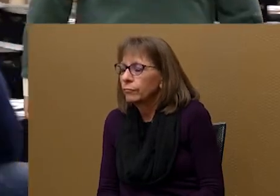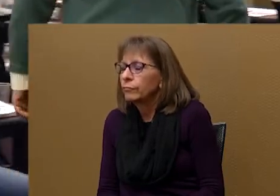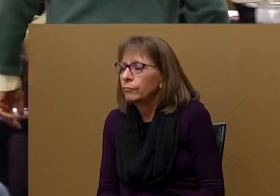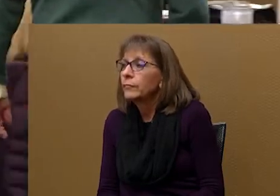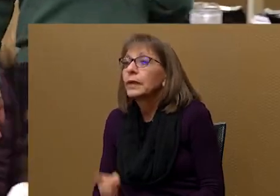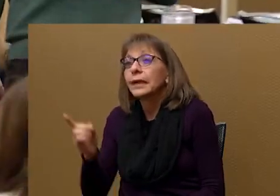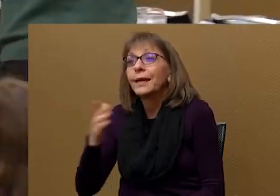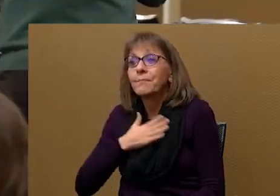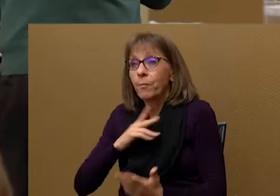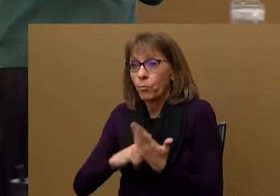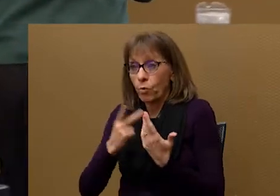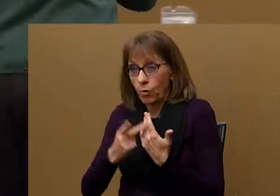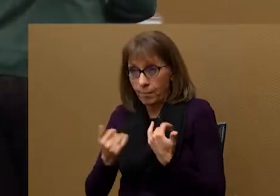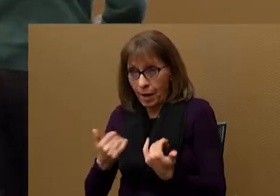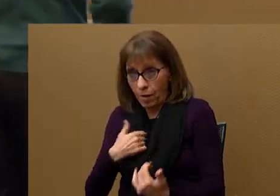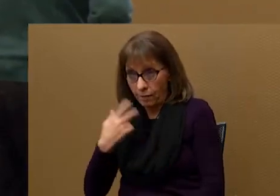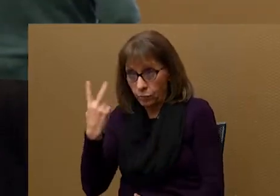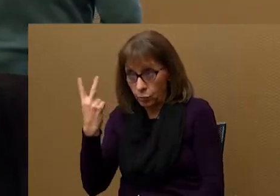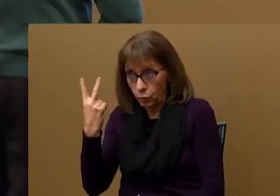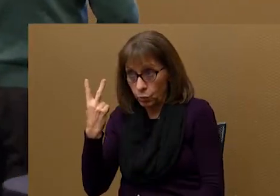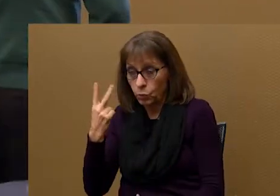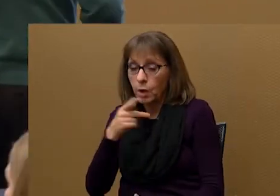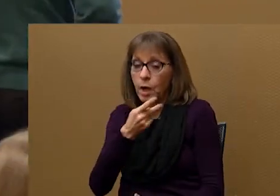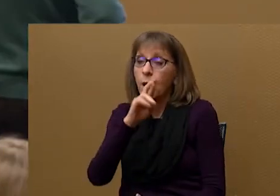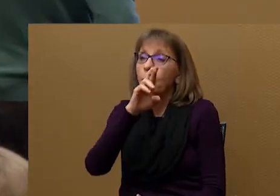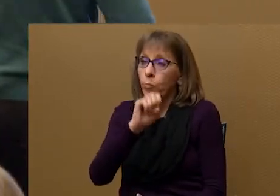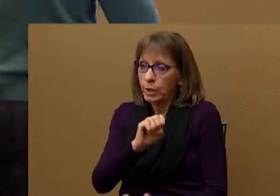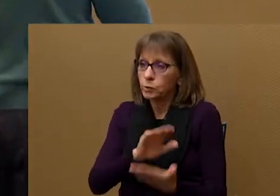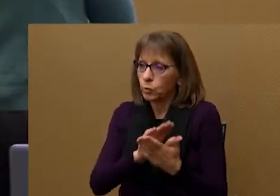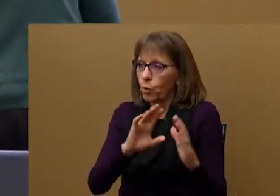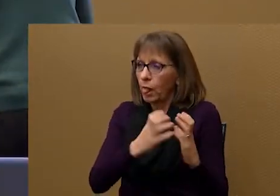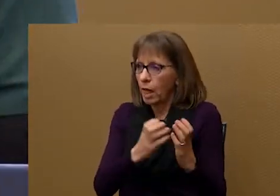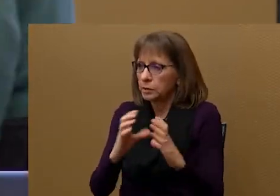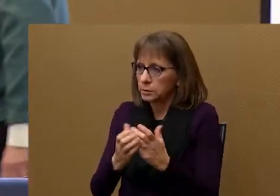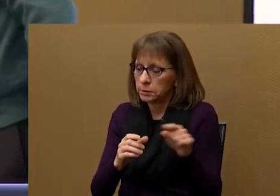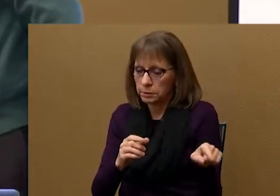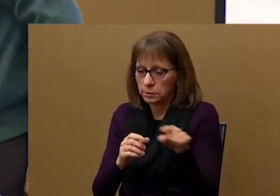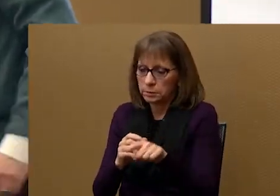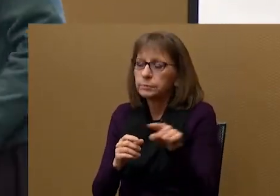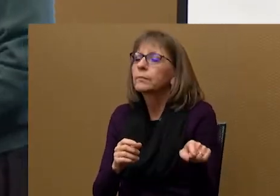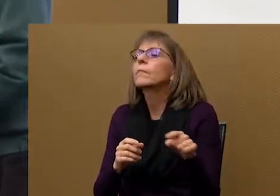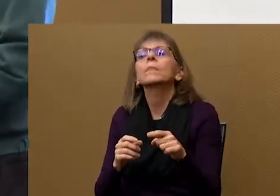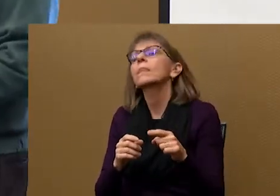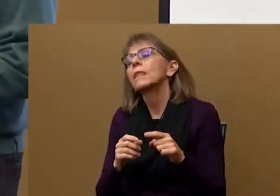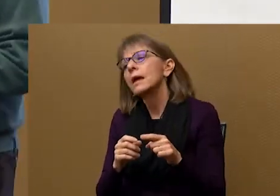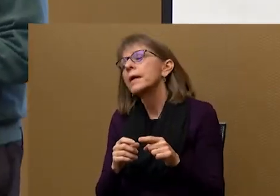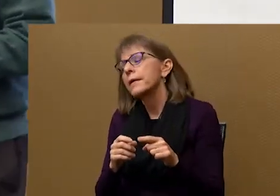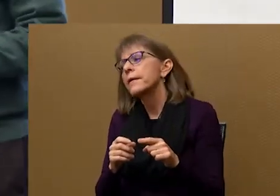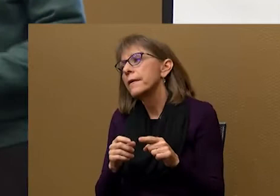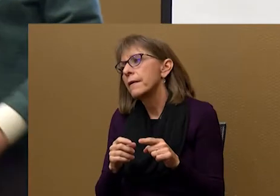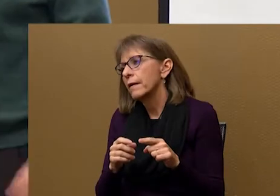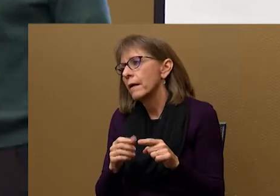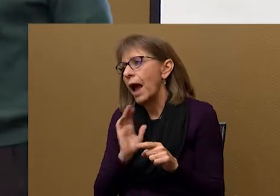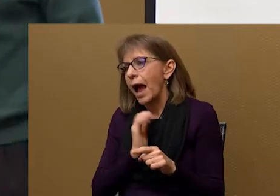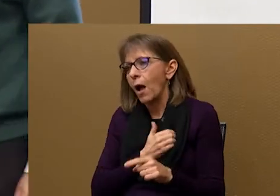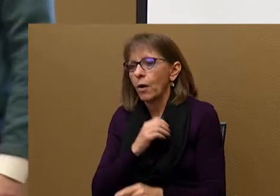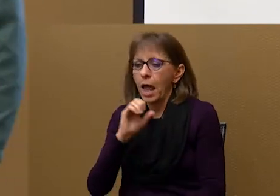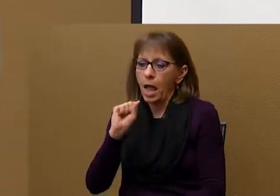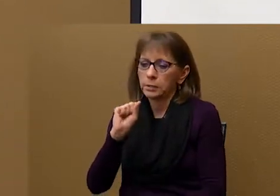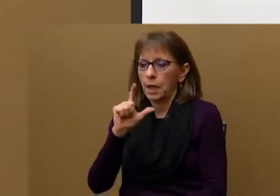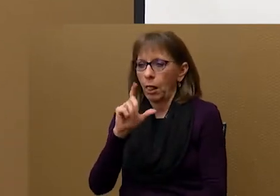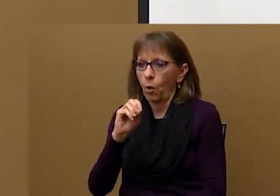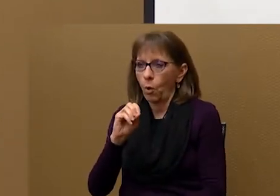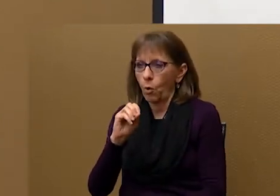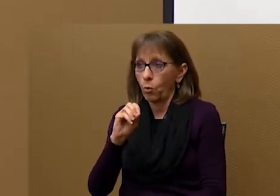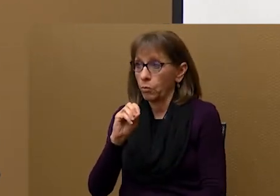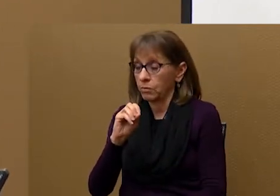So in our program right now, we have 2 preschool classrooms, and our SLO, our student learning objective